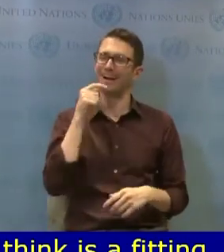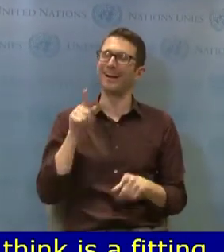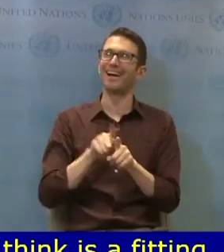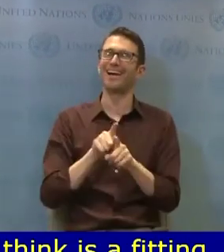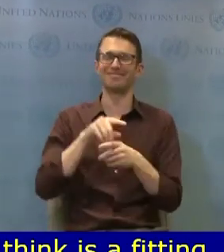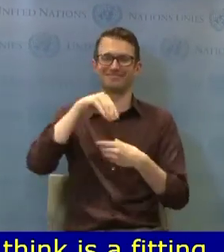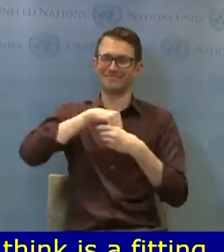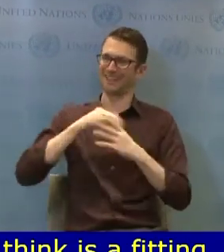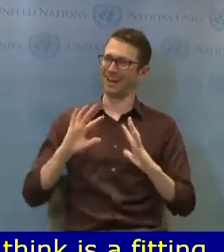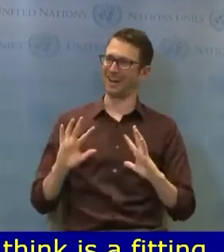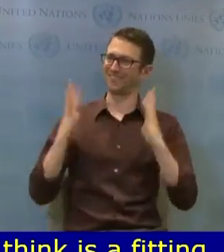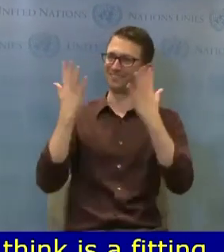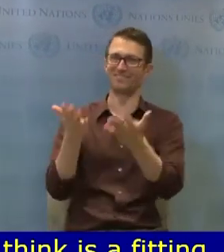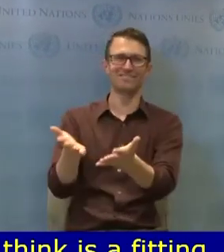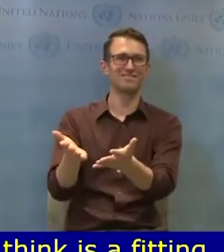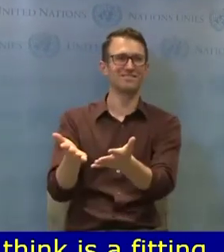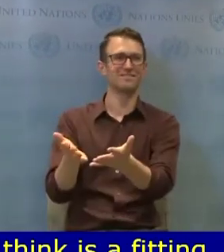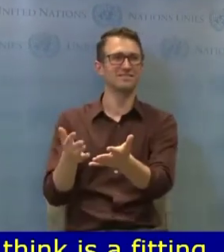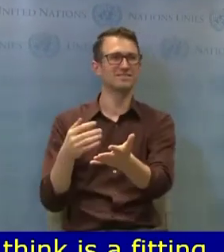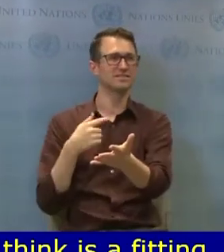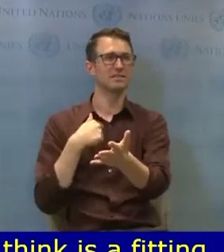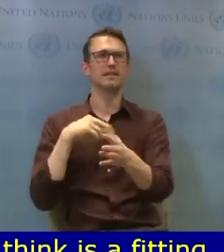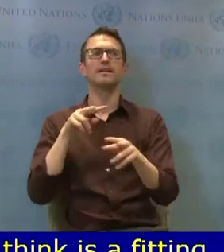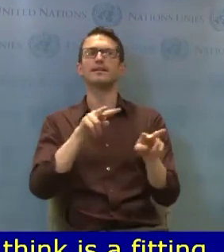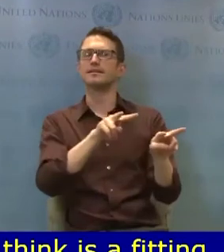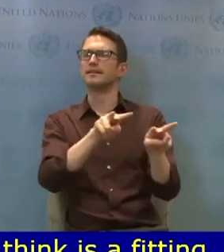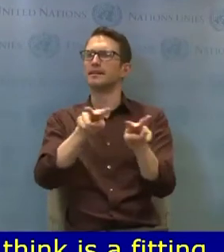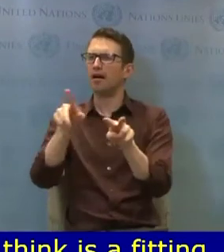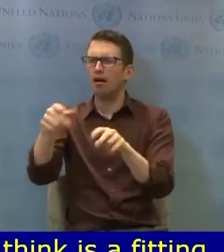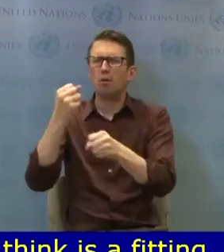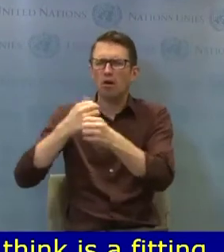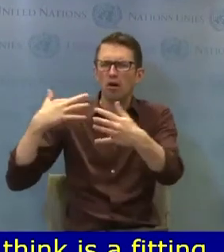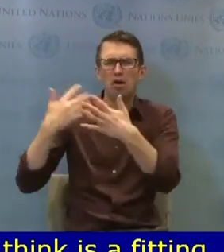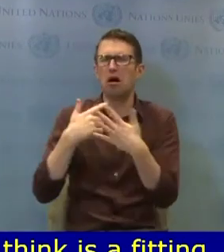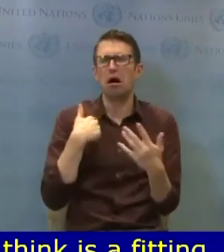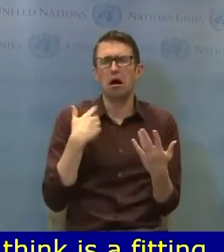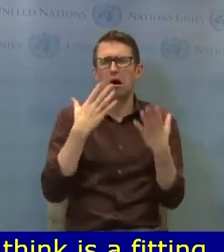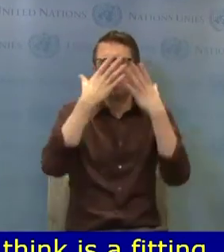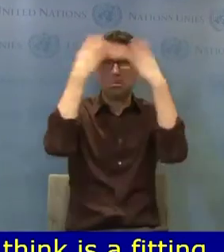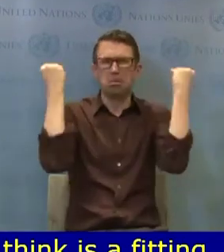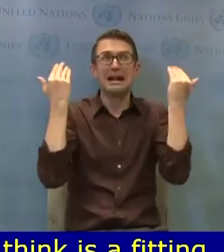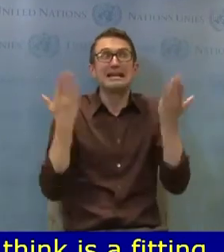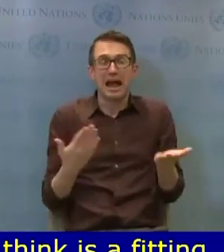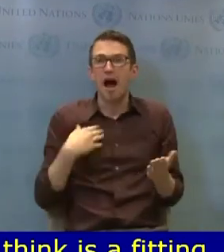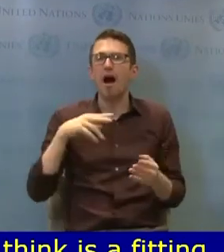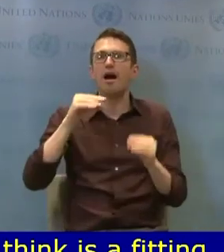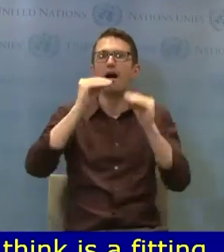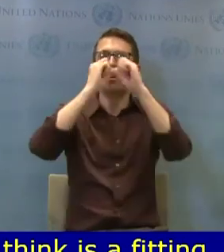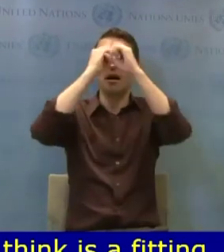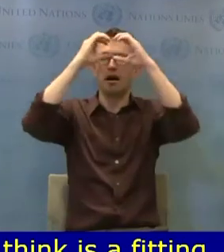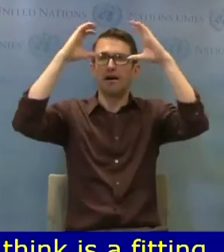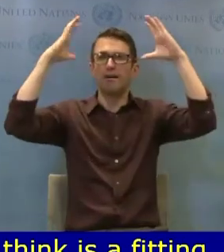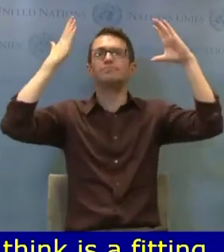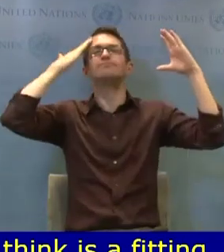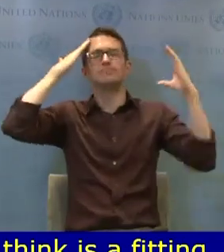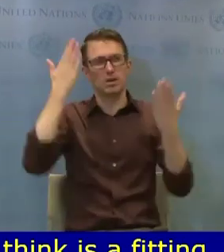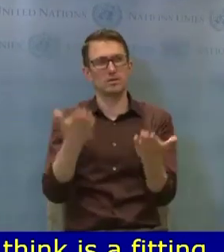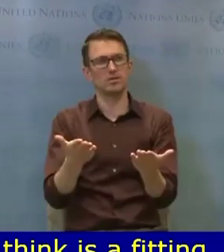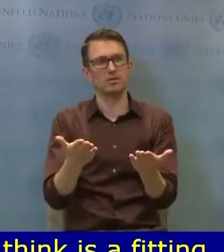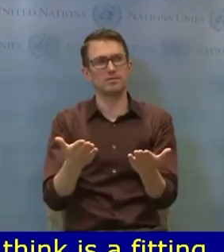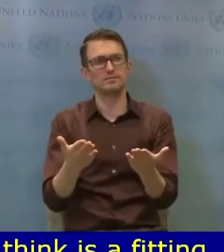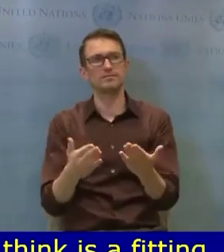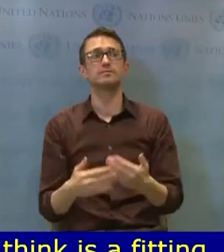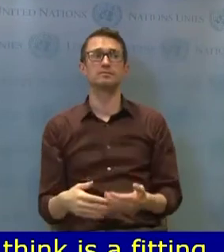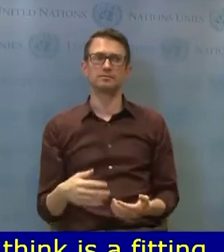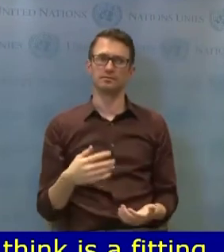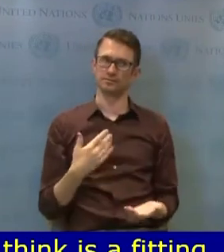surreal. It is a wonder to see that the small seed that Ambassador Kikia helped plant has grown to the giant success it is